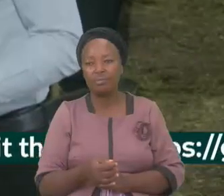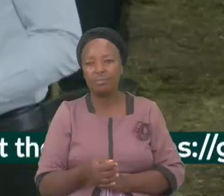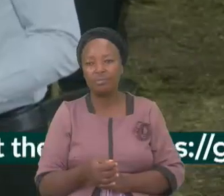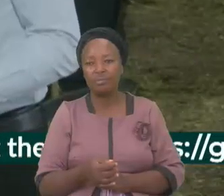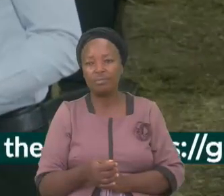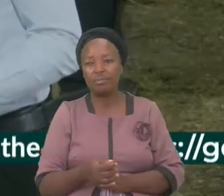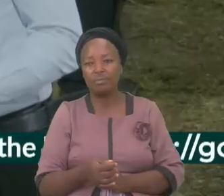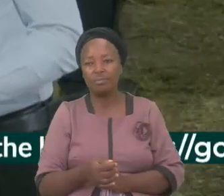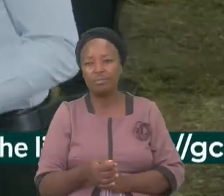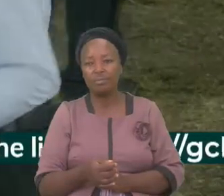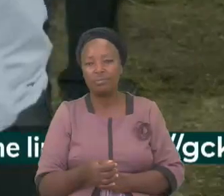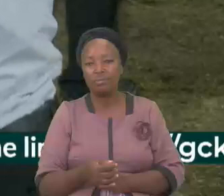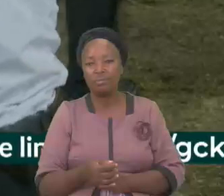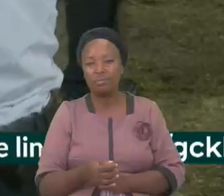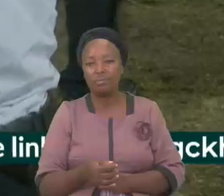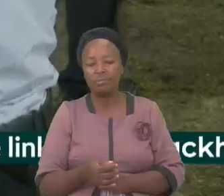for the miracle prayer.